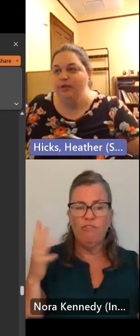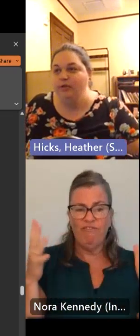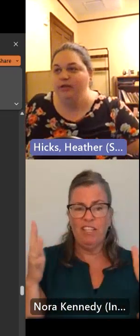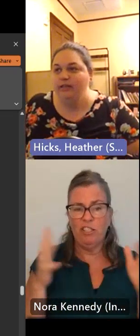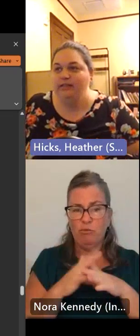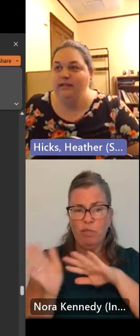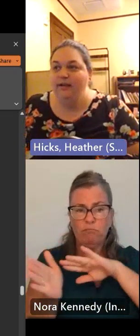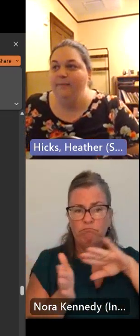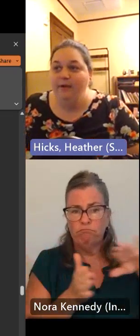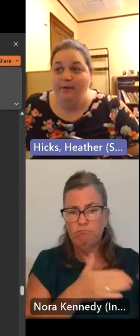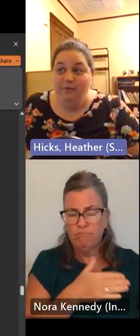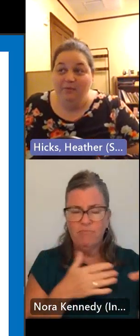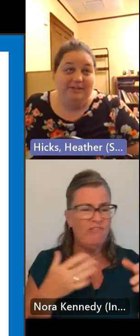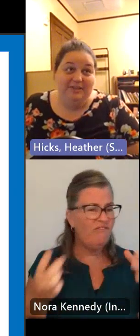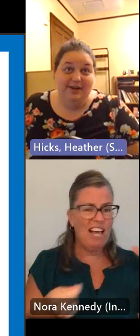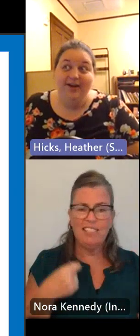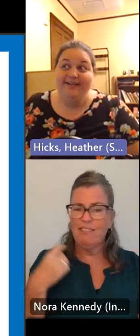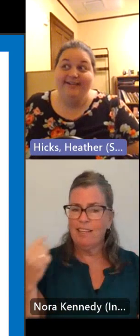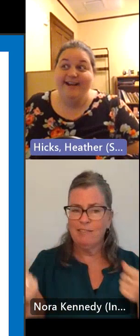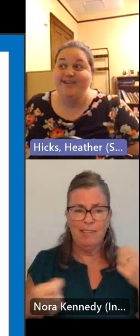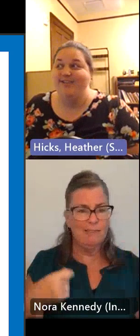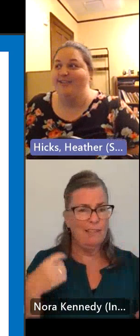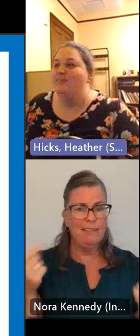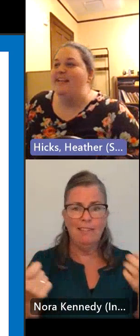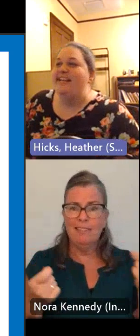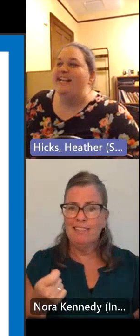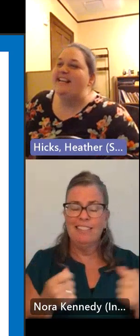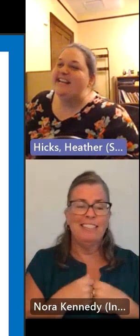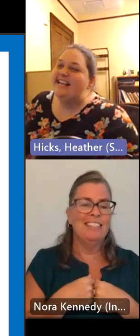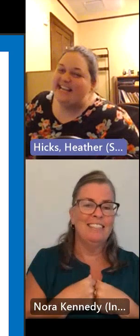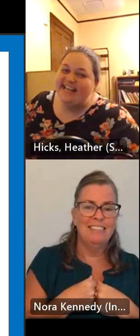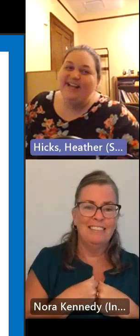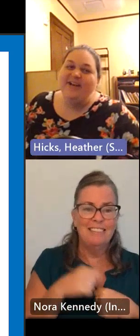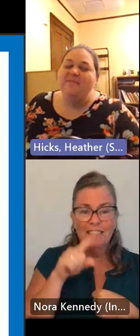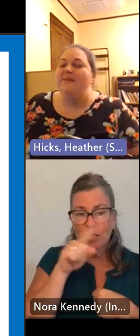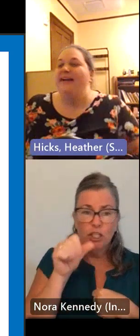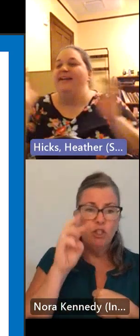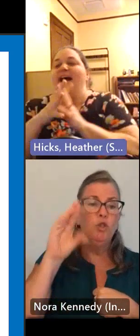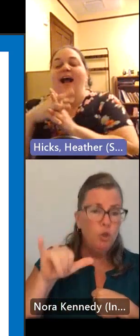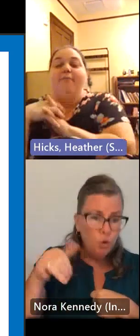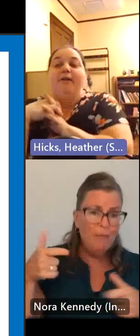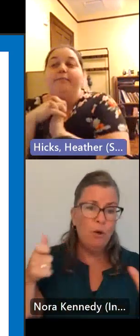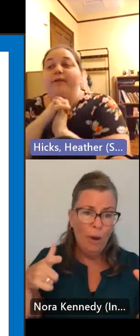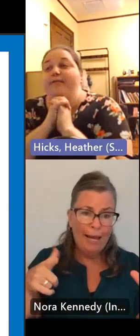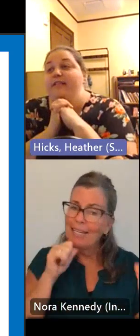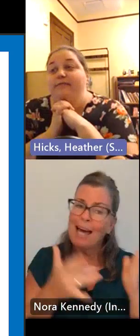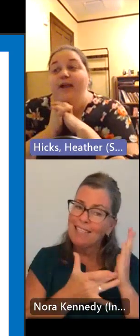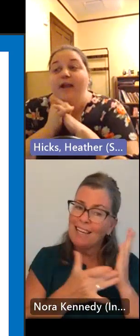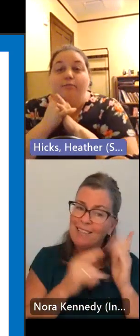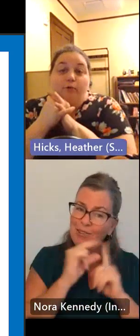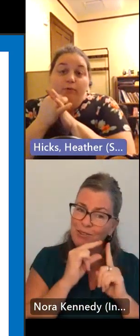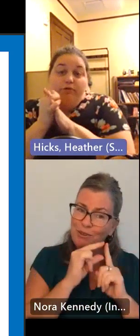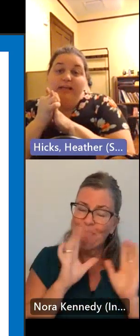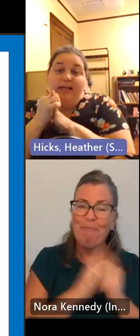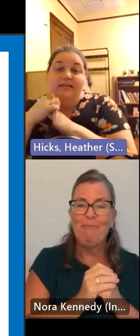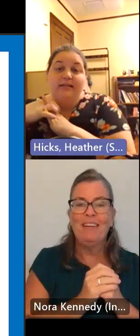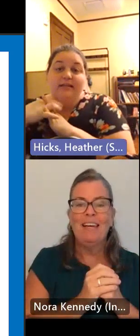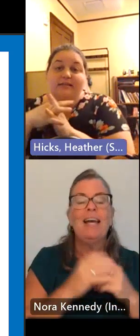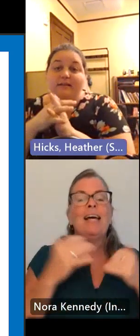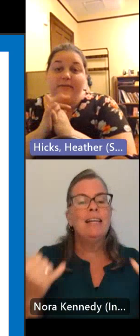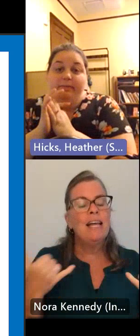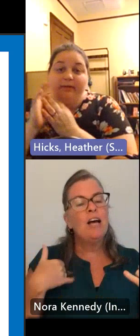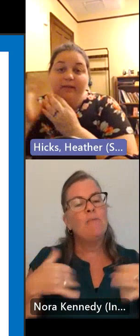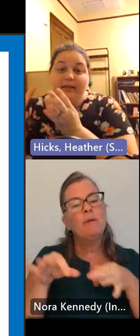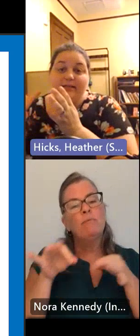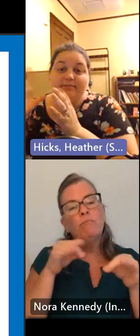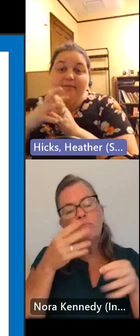were zoomy quick this time, which is not a technical term. But I'm going to briefly define roles related to